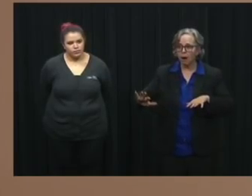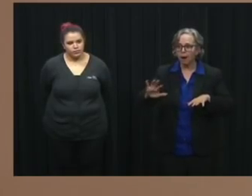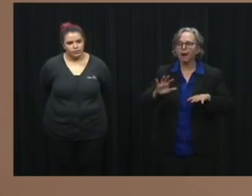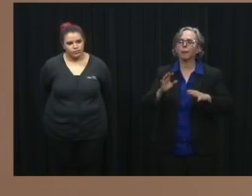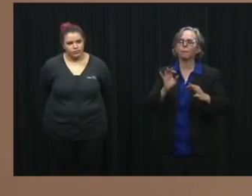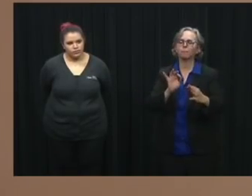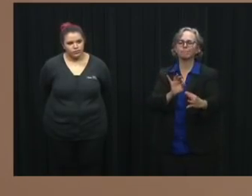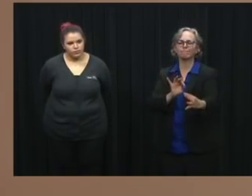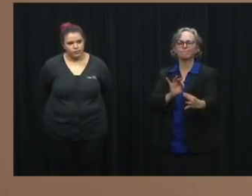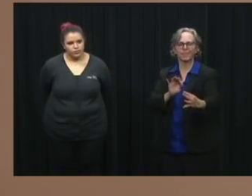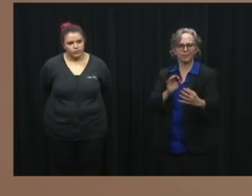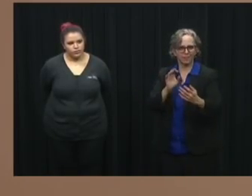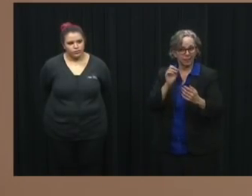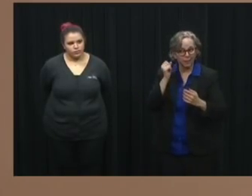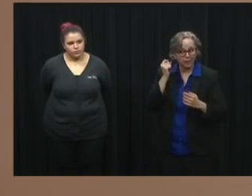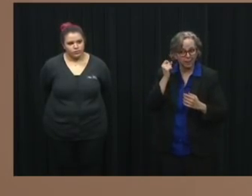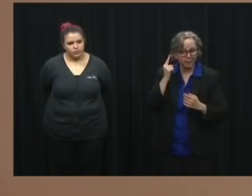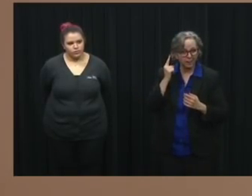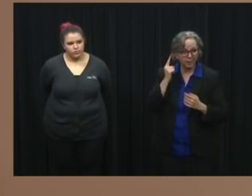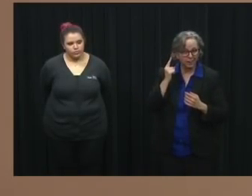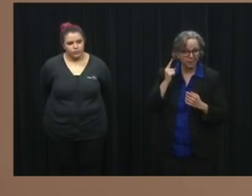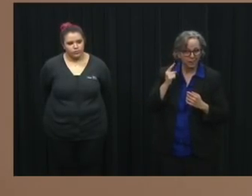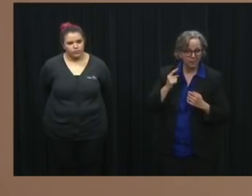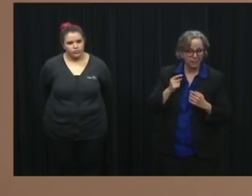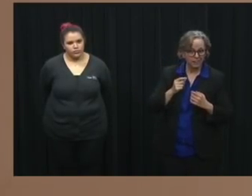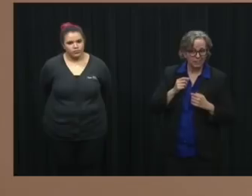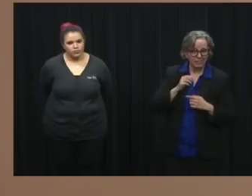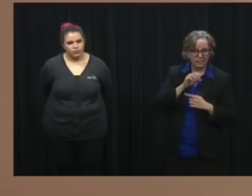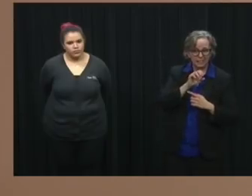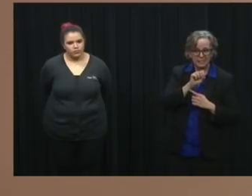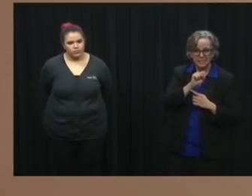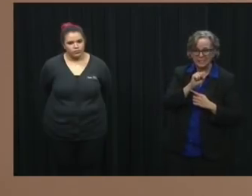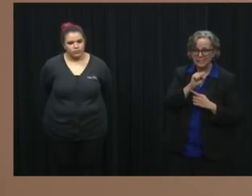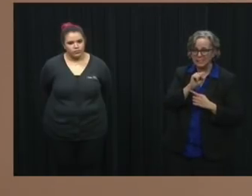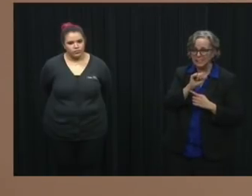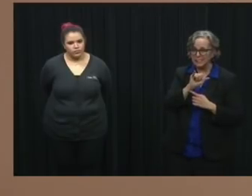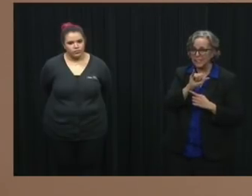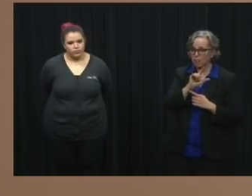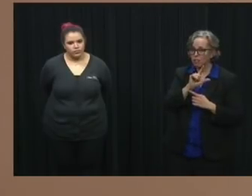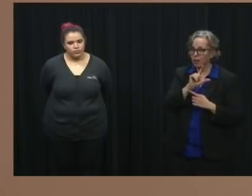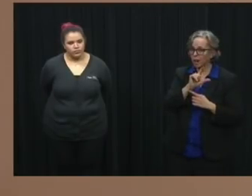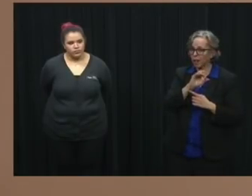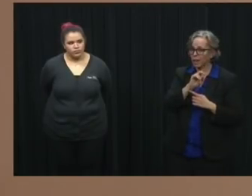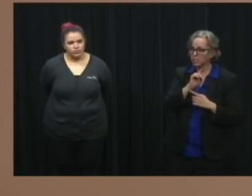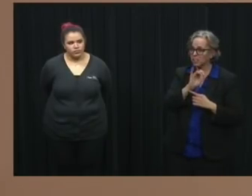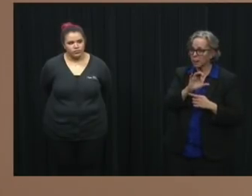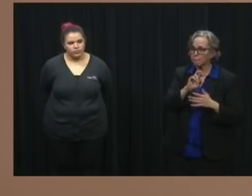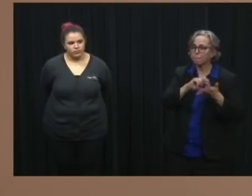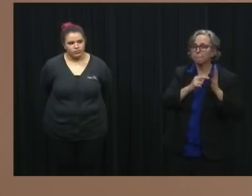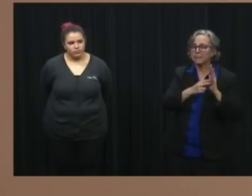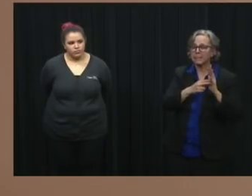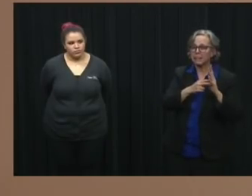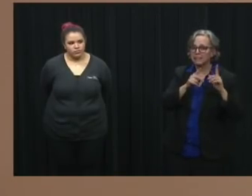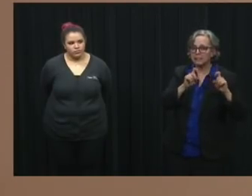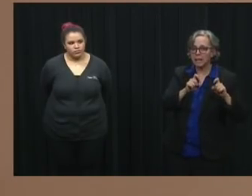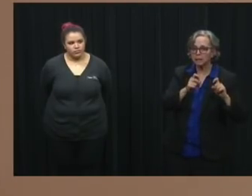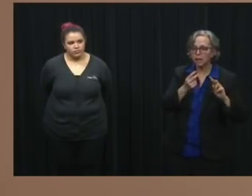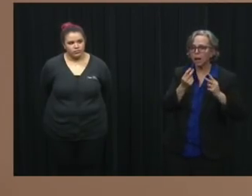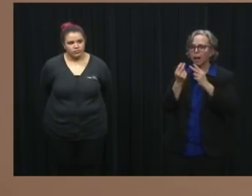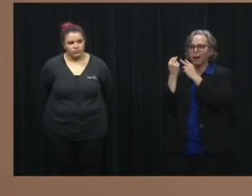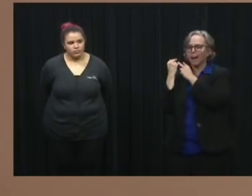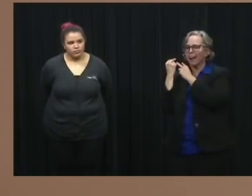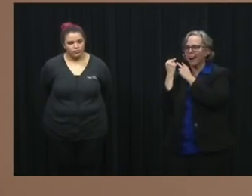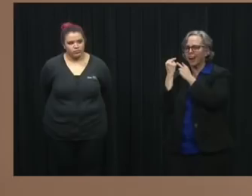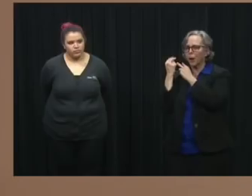serologic testing, which I'm really looking forward to having, because we'll actually be able to go look backwards and see maybe who had it and